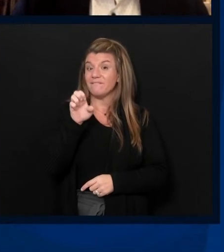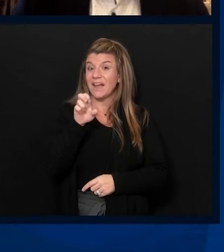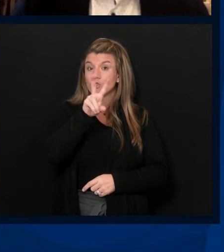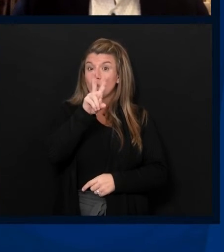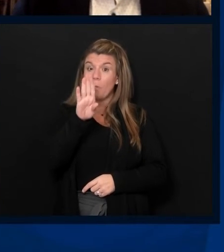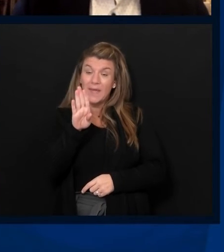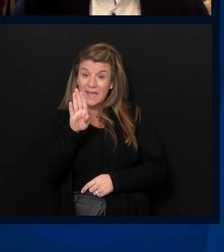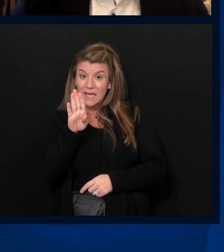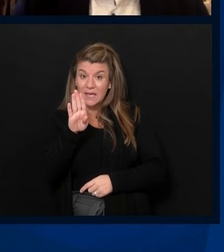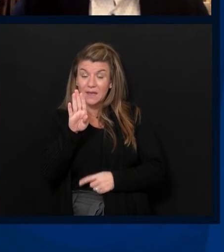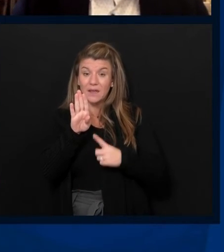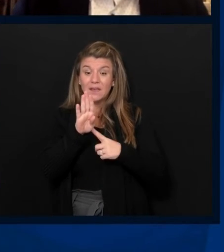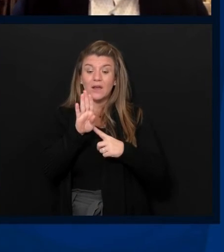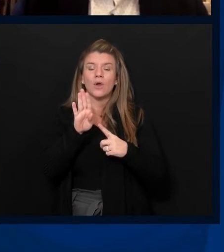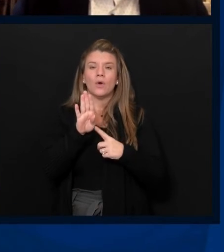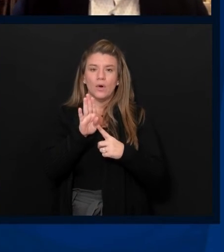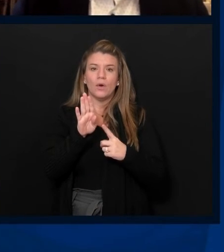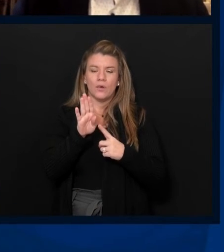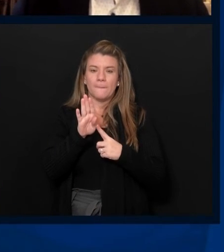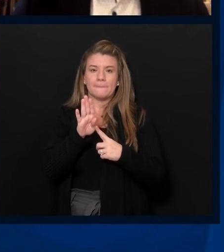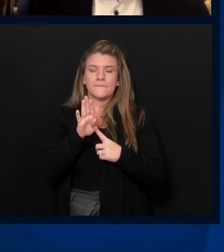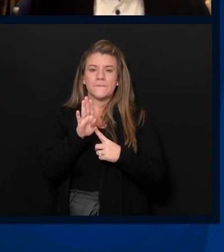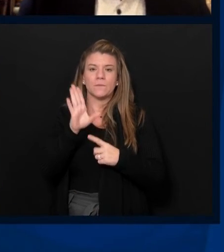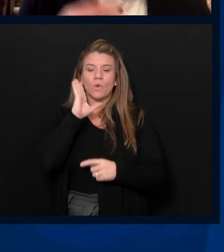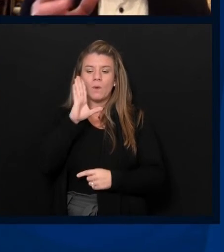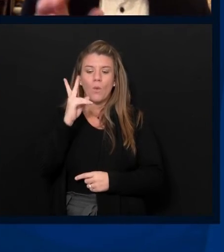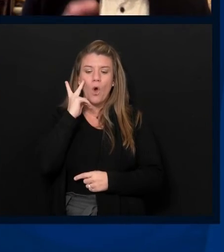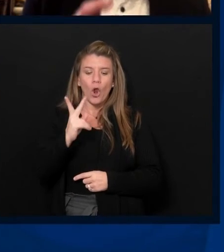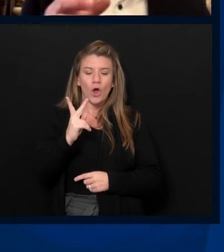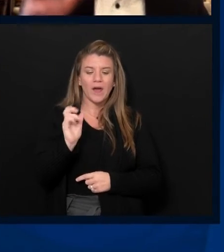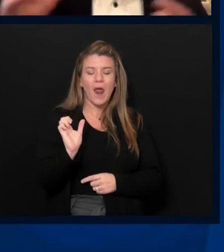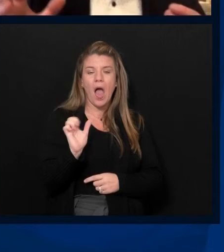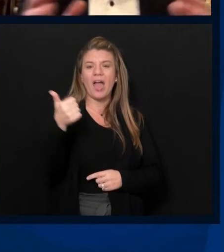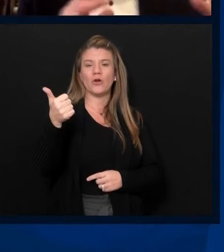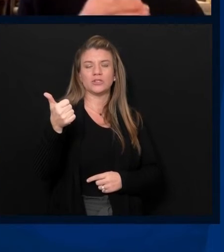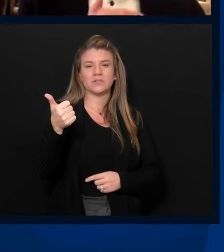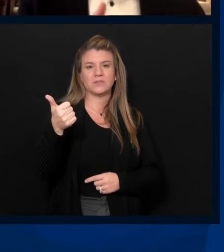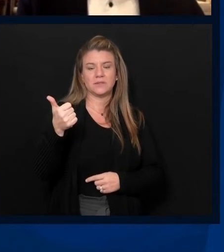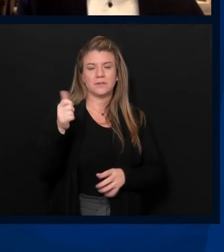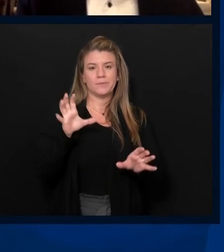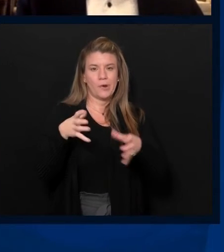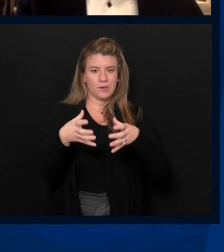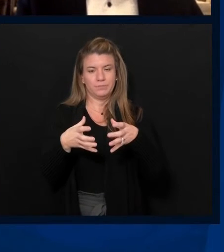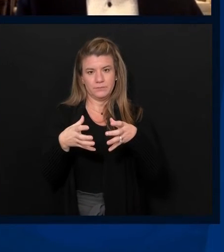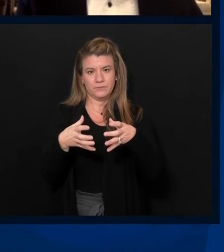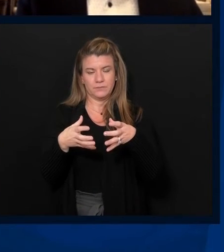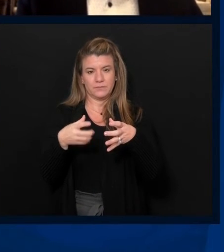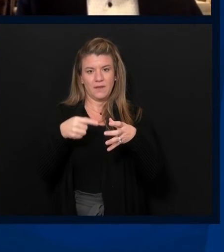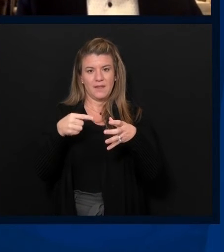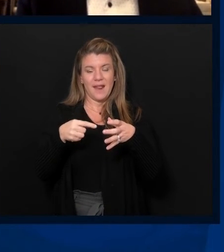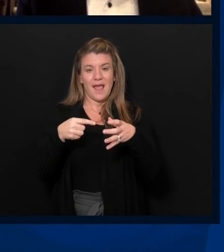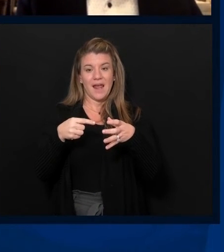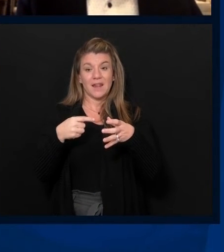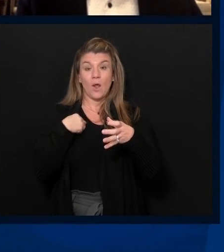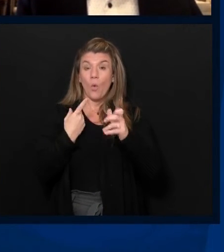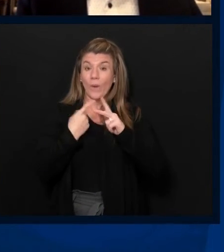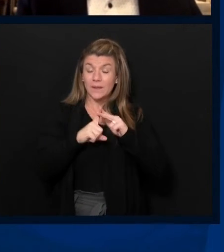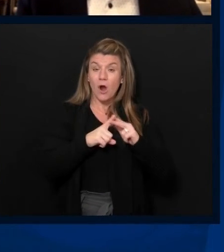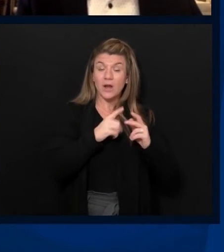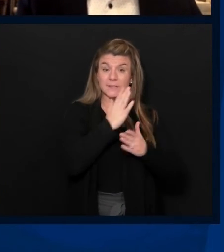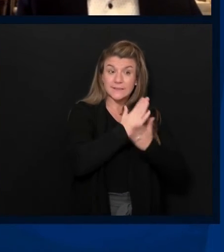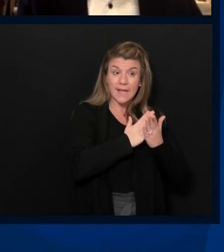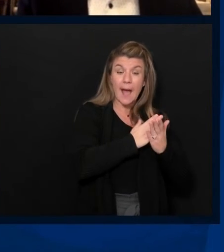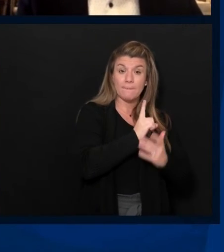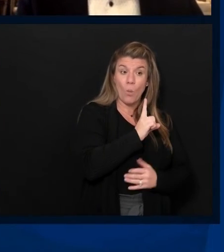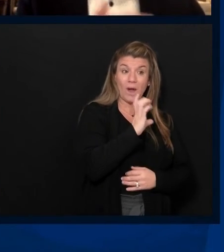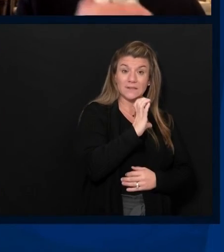2B, we're going to look at these other sectors that we started in the phase 1C